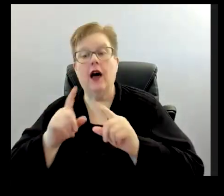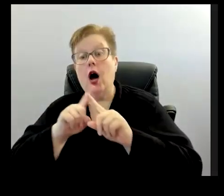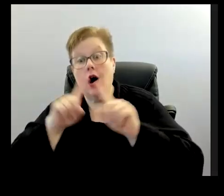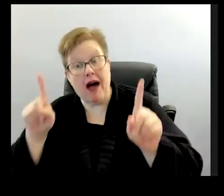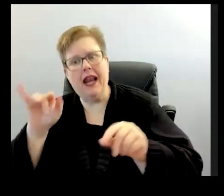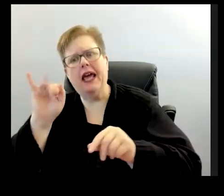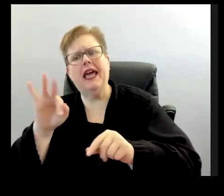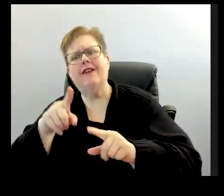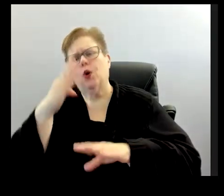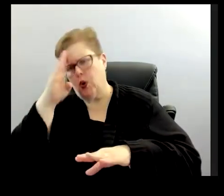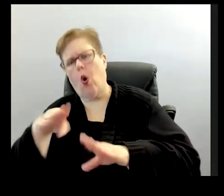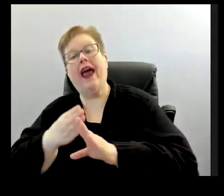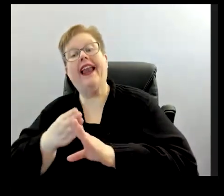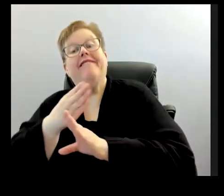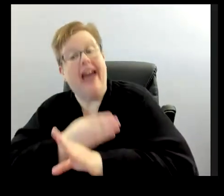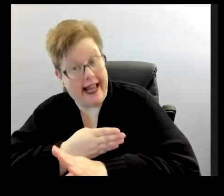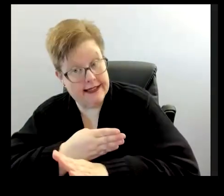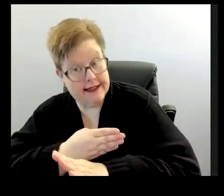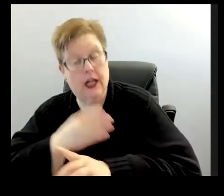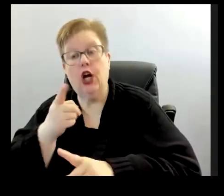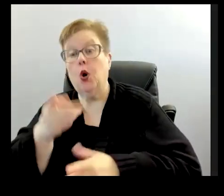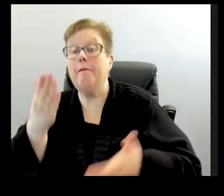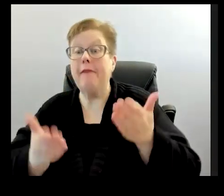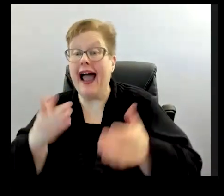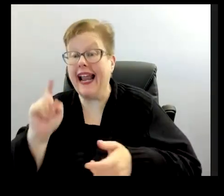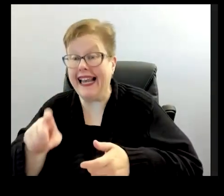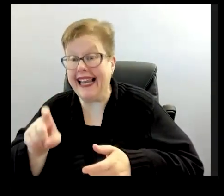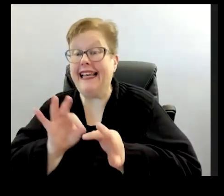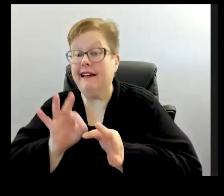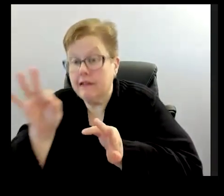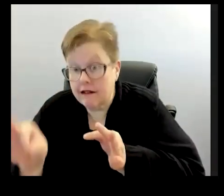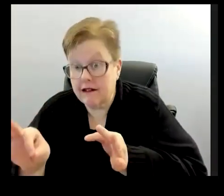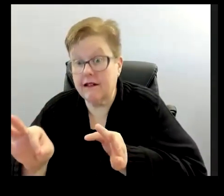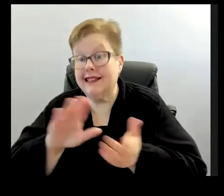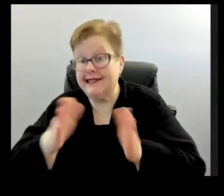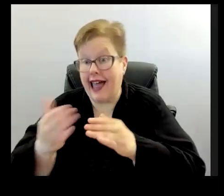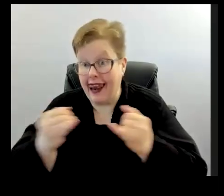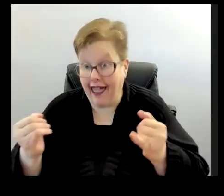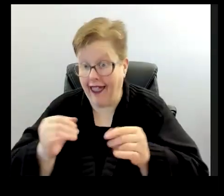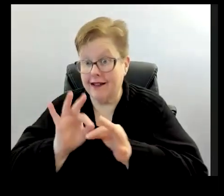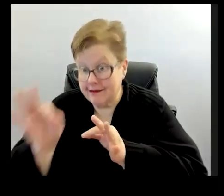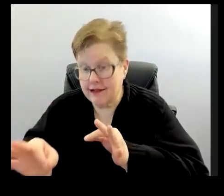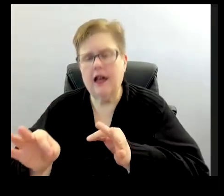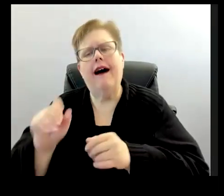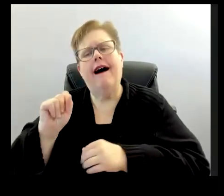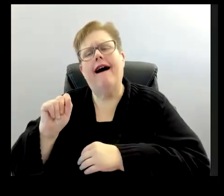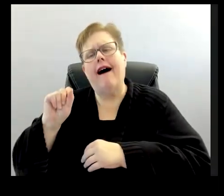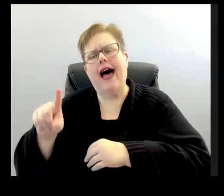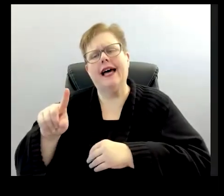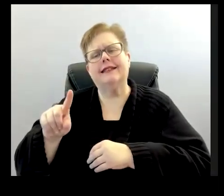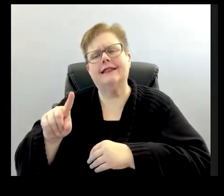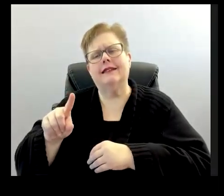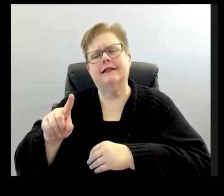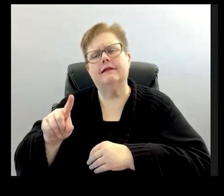But if you know in advance that you may need a deadline or an extension to the deadline, ask when you know you